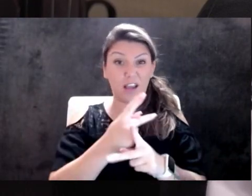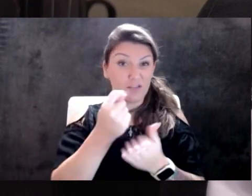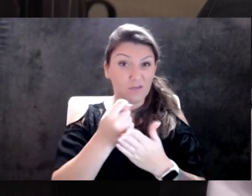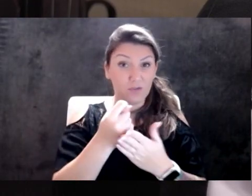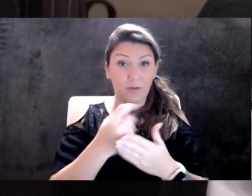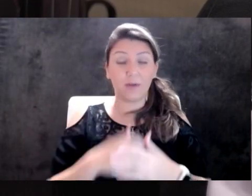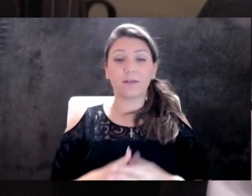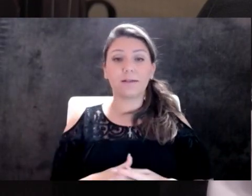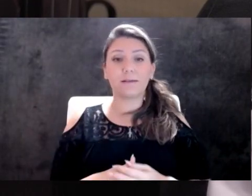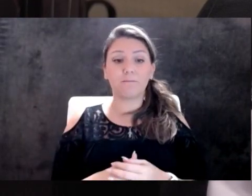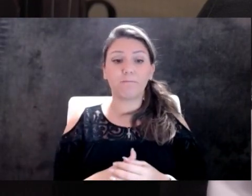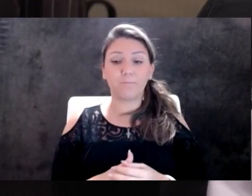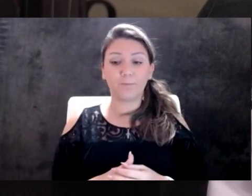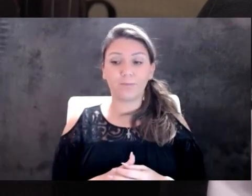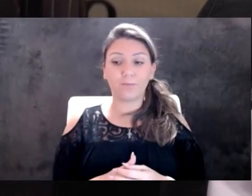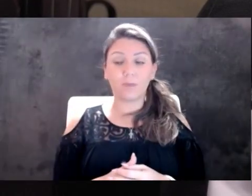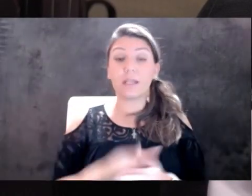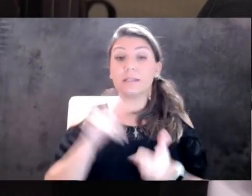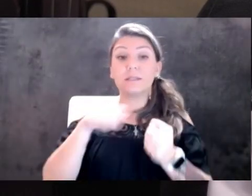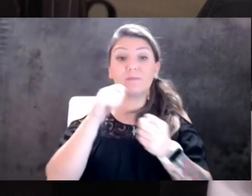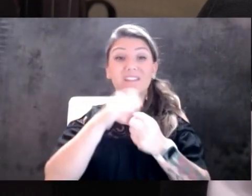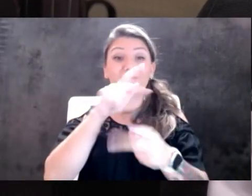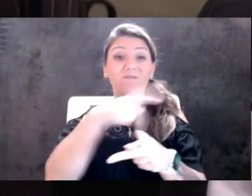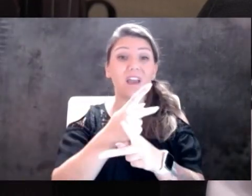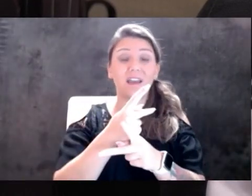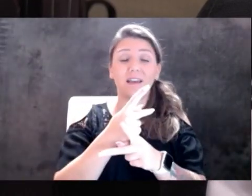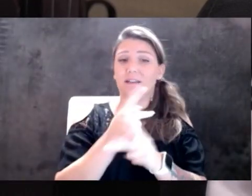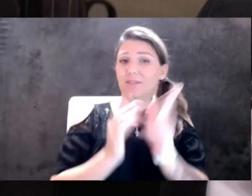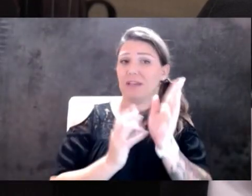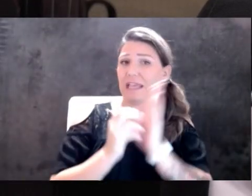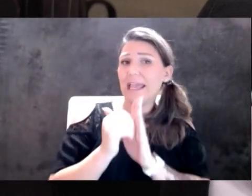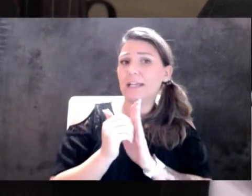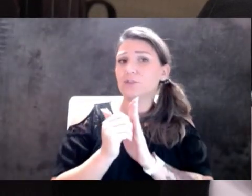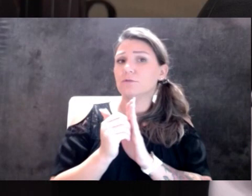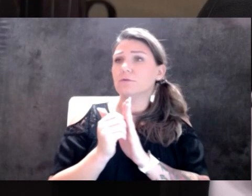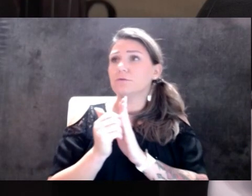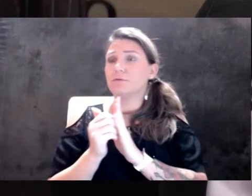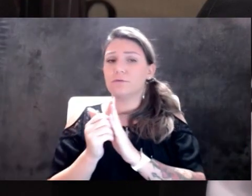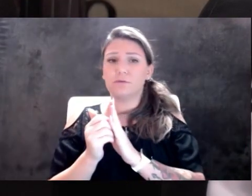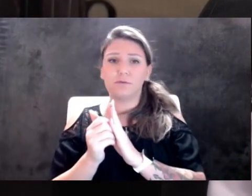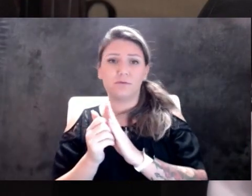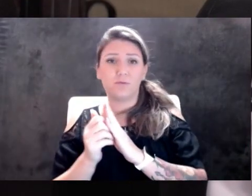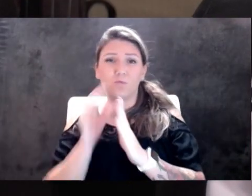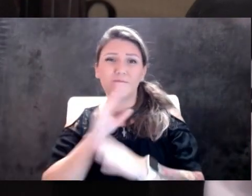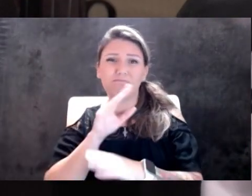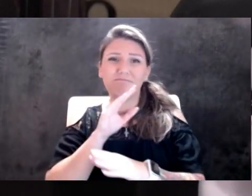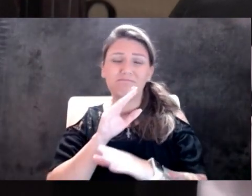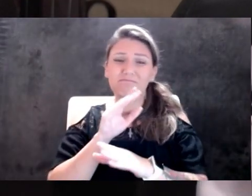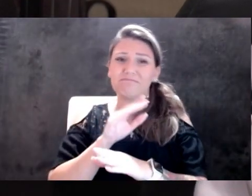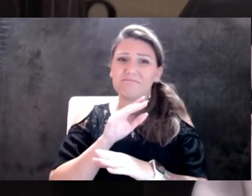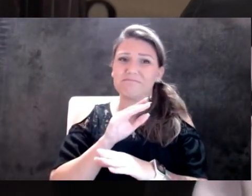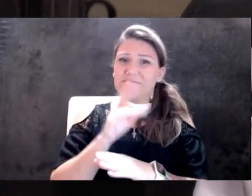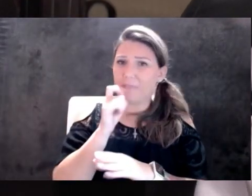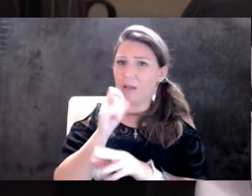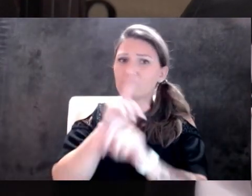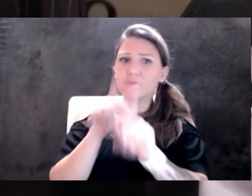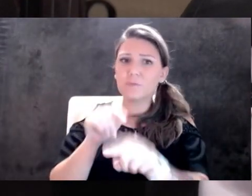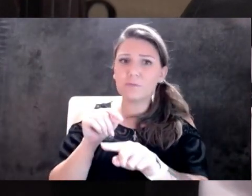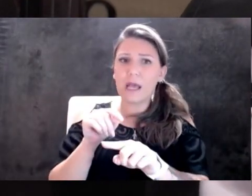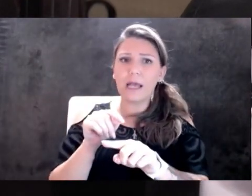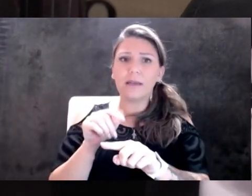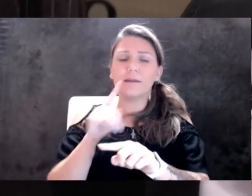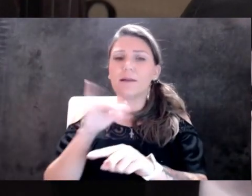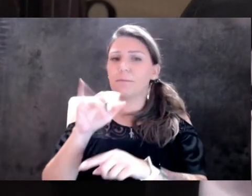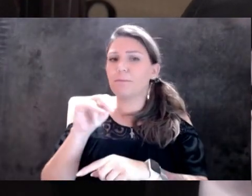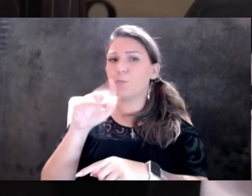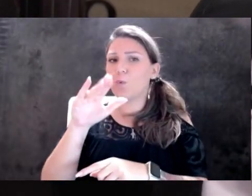Certain cancers that are prone to being responsive to immunotherapy have inherent